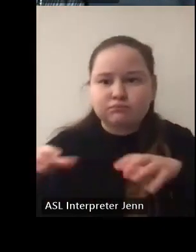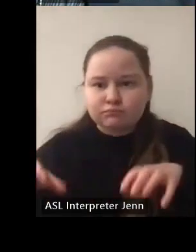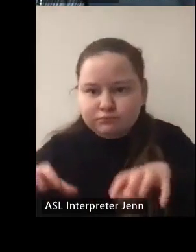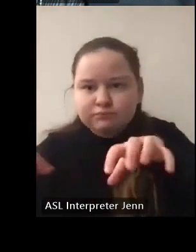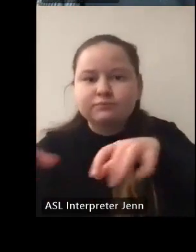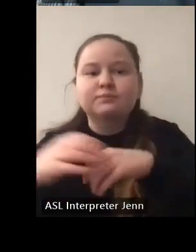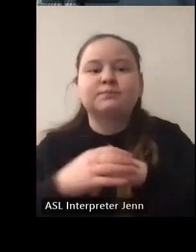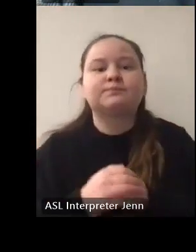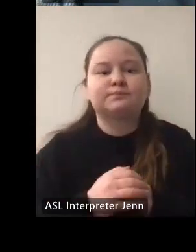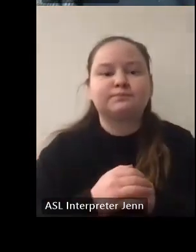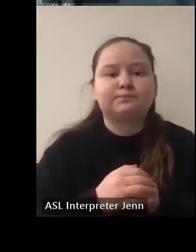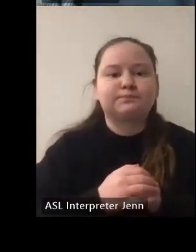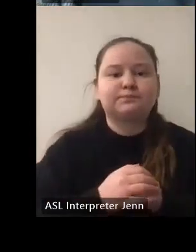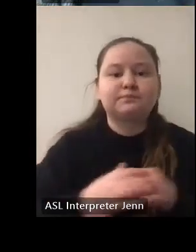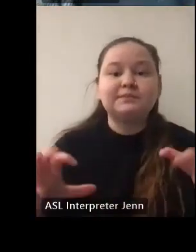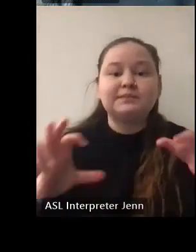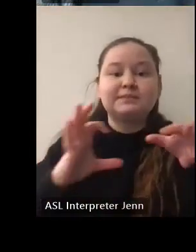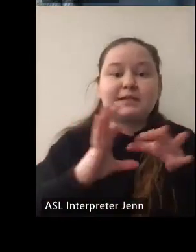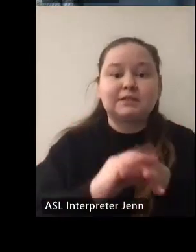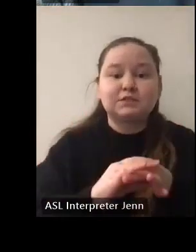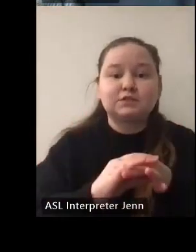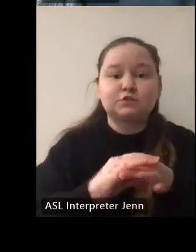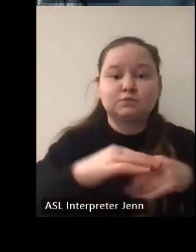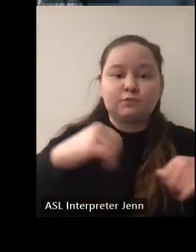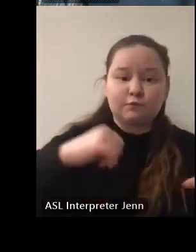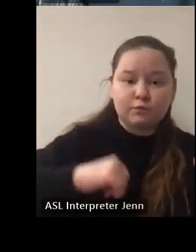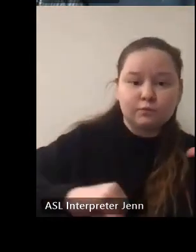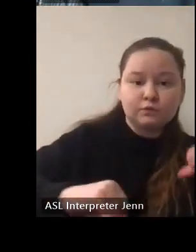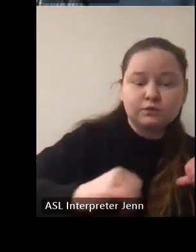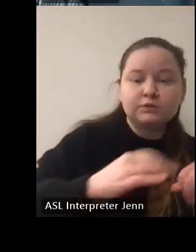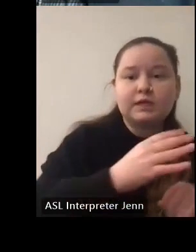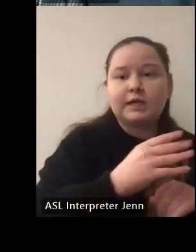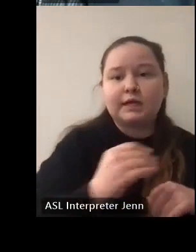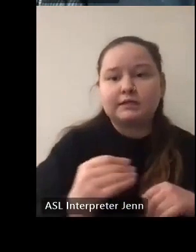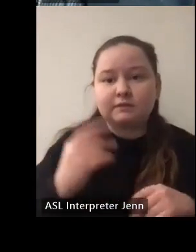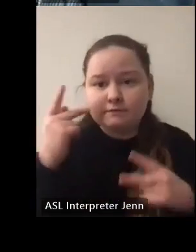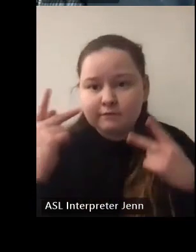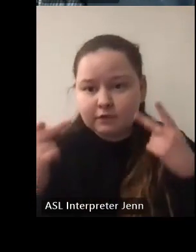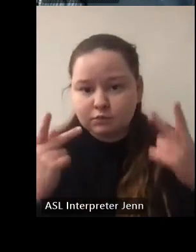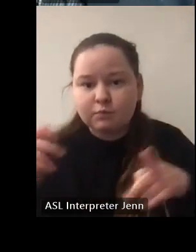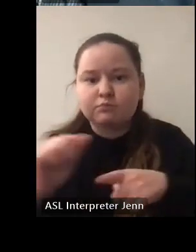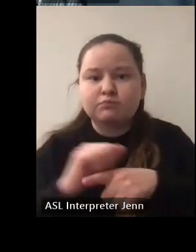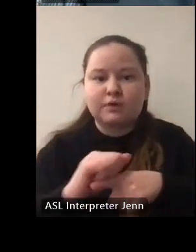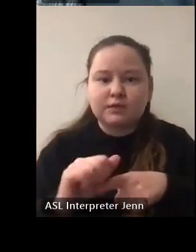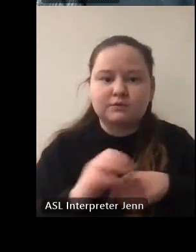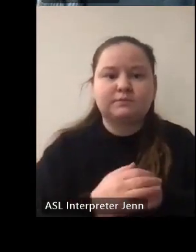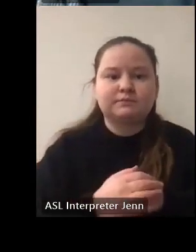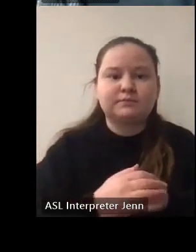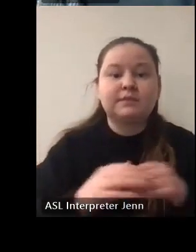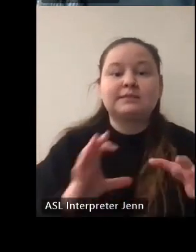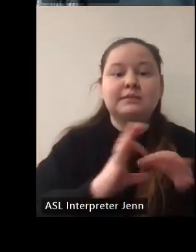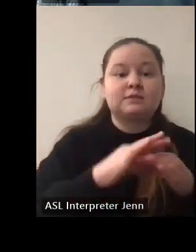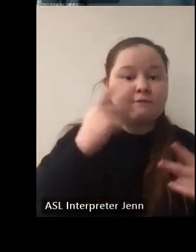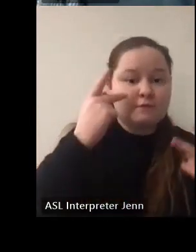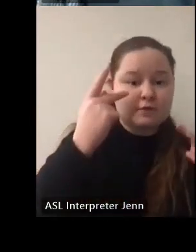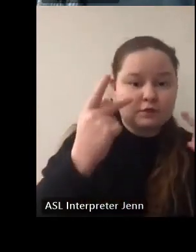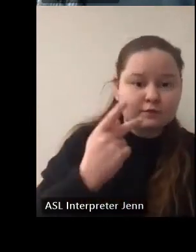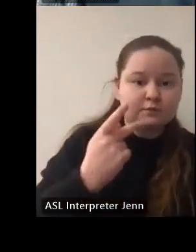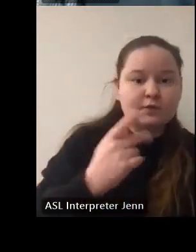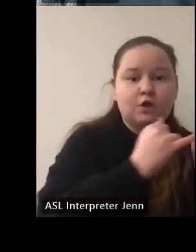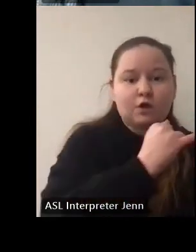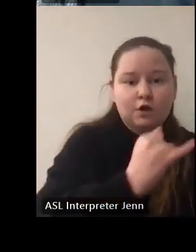to performative and visual practices, and in and for positioning disability arts and disability